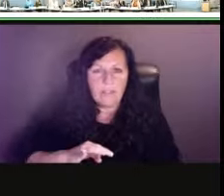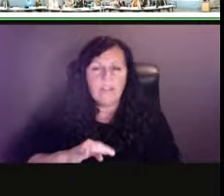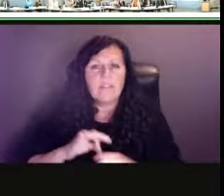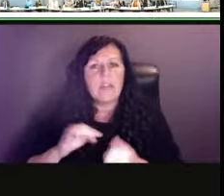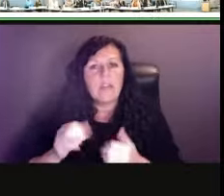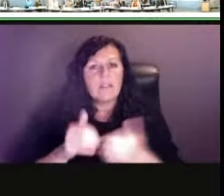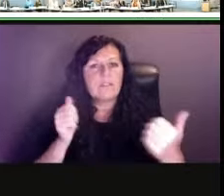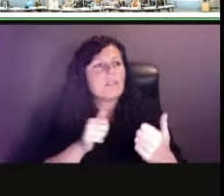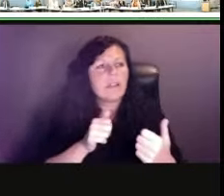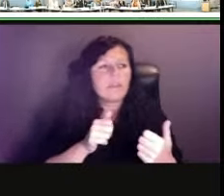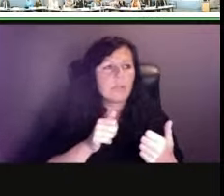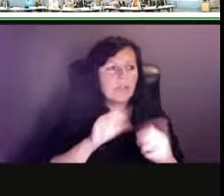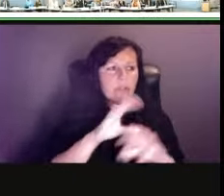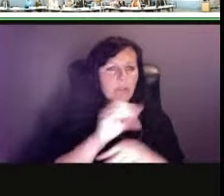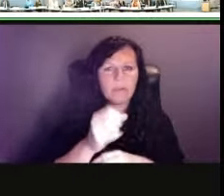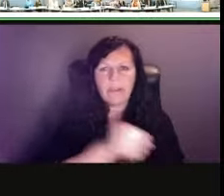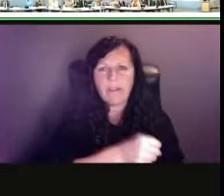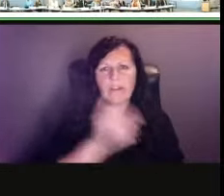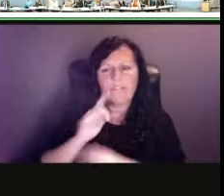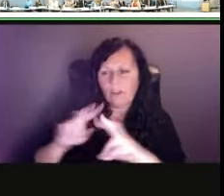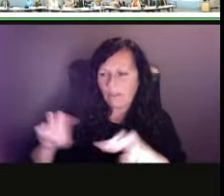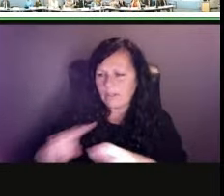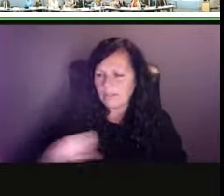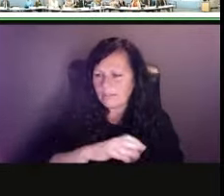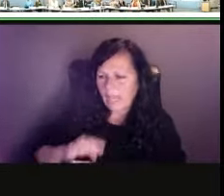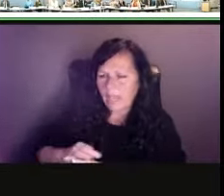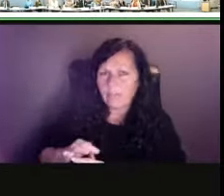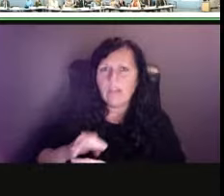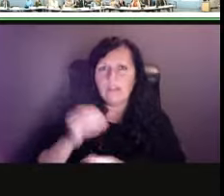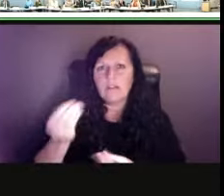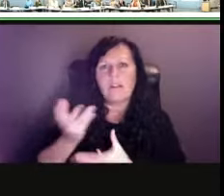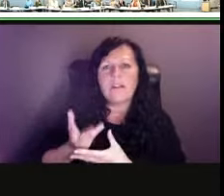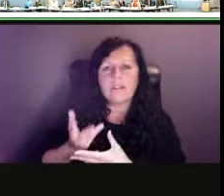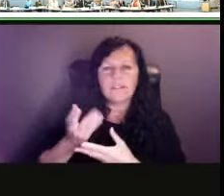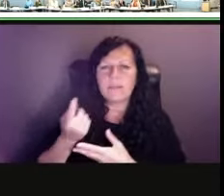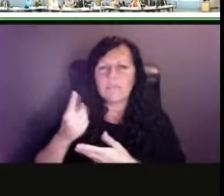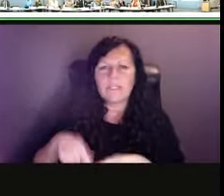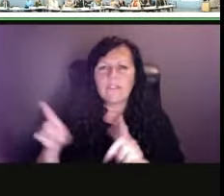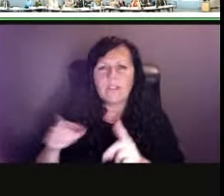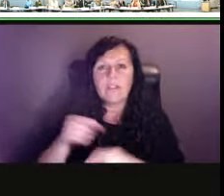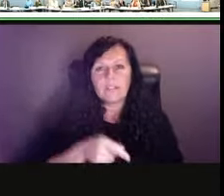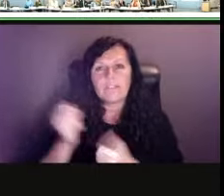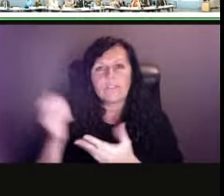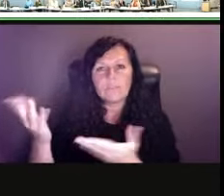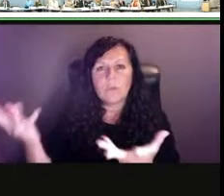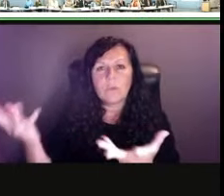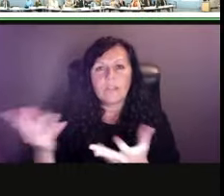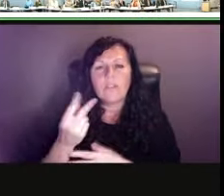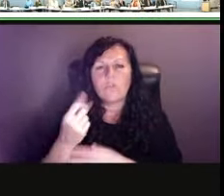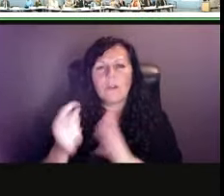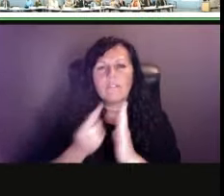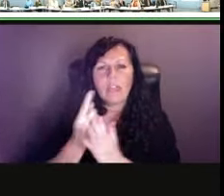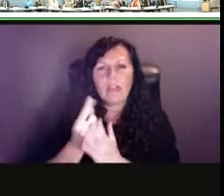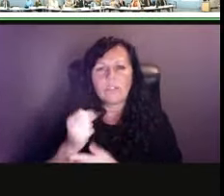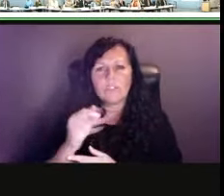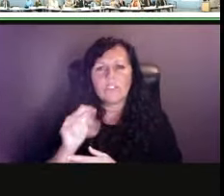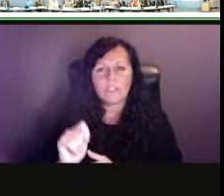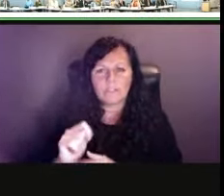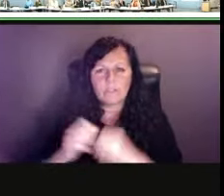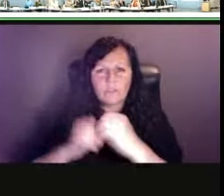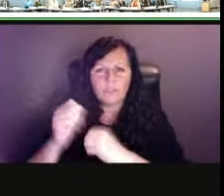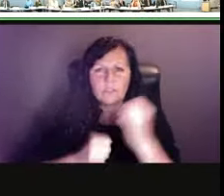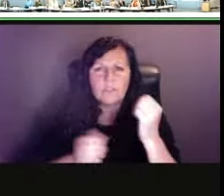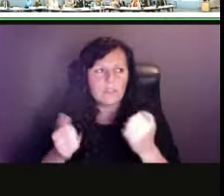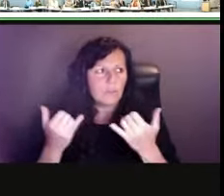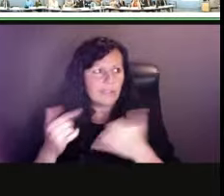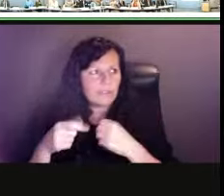efficiency measures as well. One of those being we should move to a 12-hour shift structure. So we're trying that out. It's a pilot project for the current year that